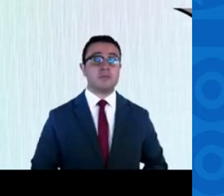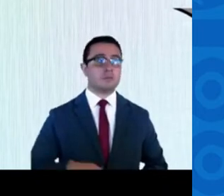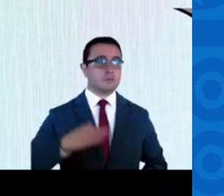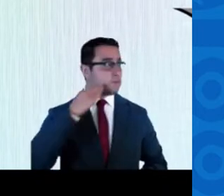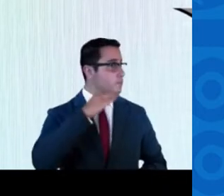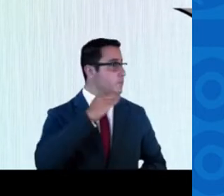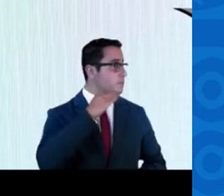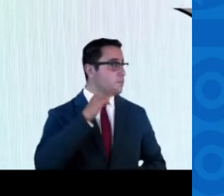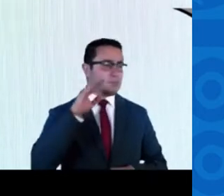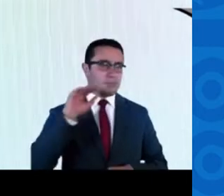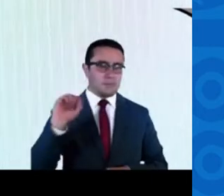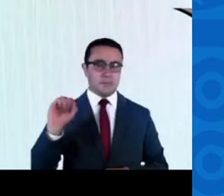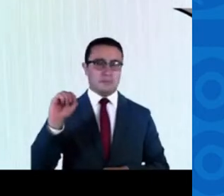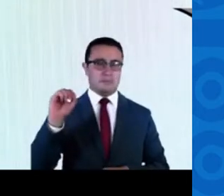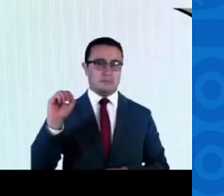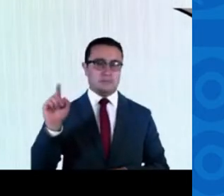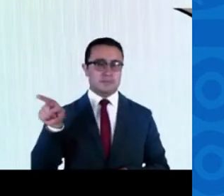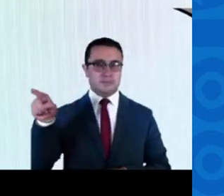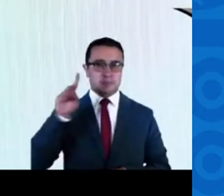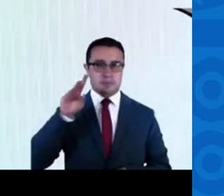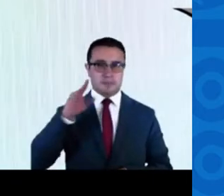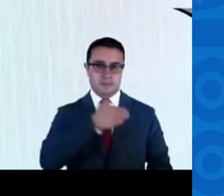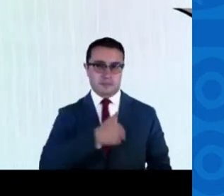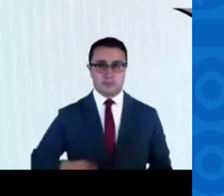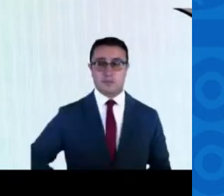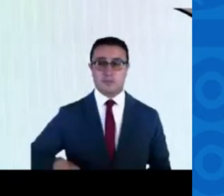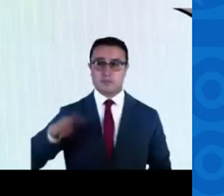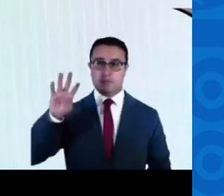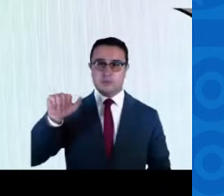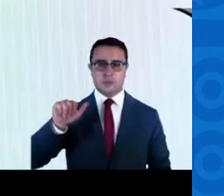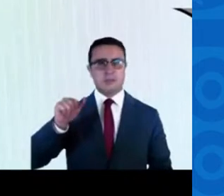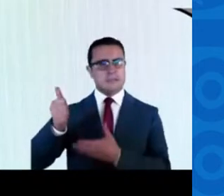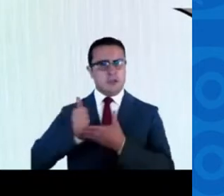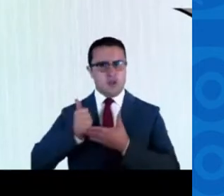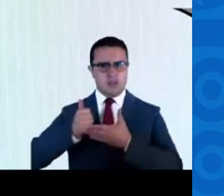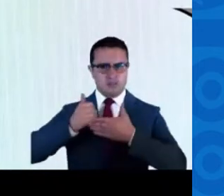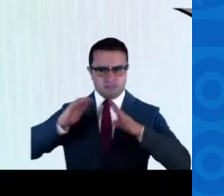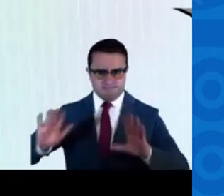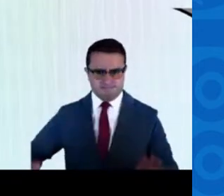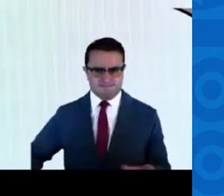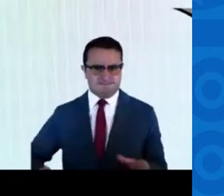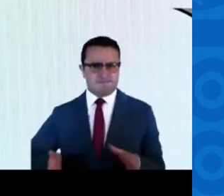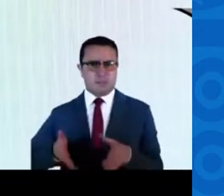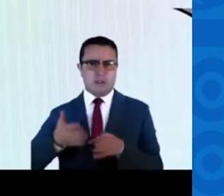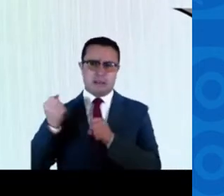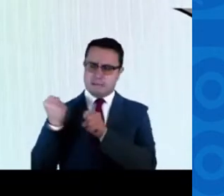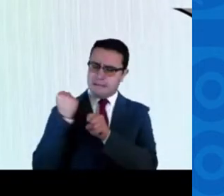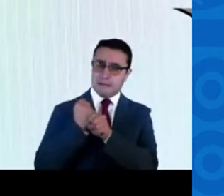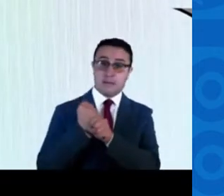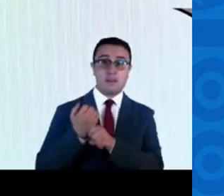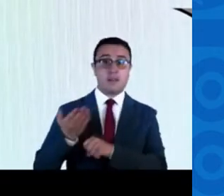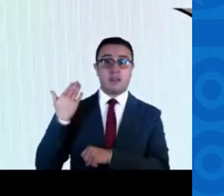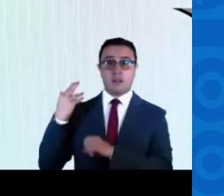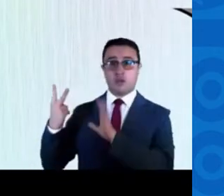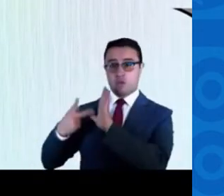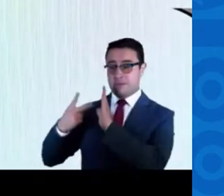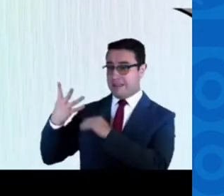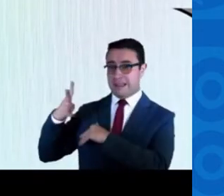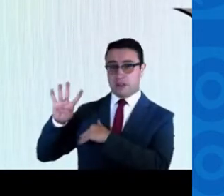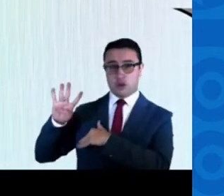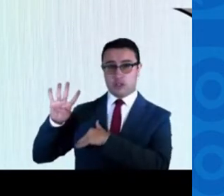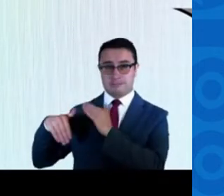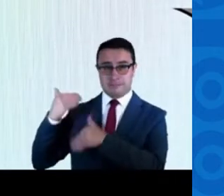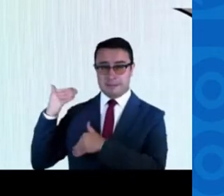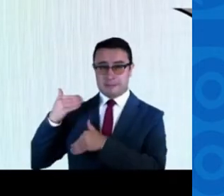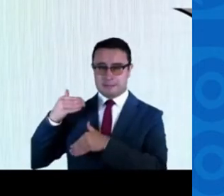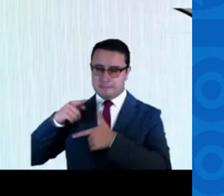goal. So we have the motivation to keep on working. The